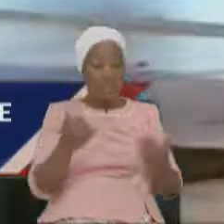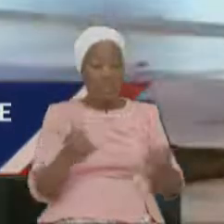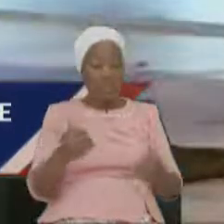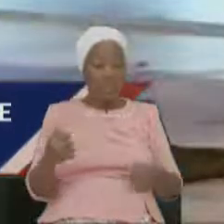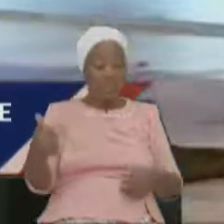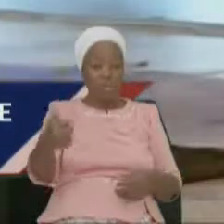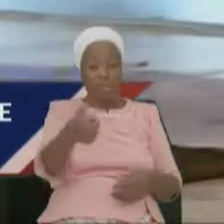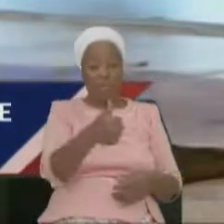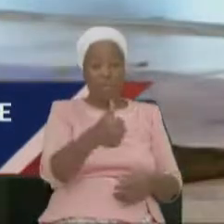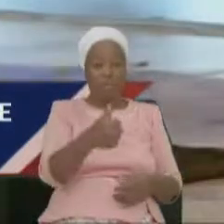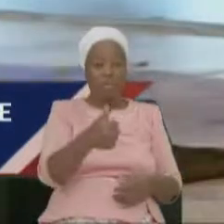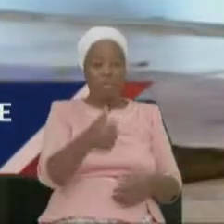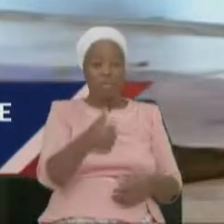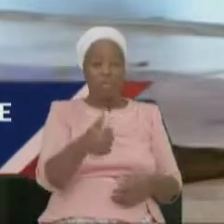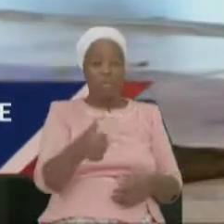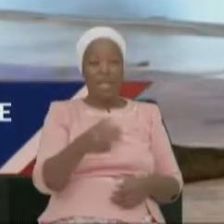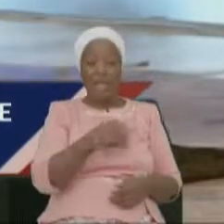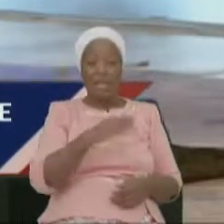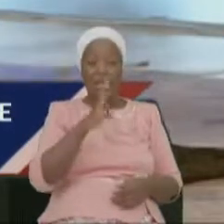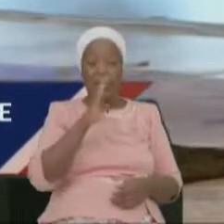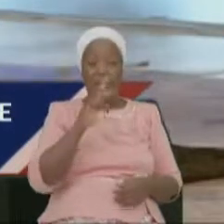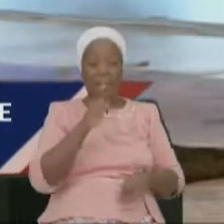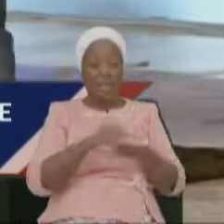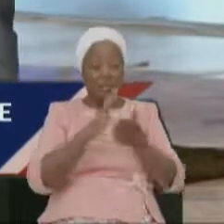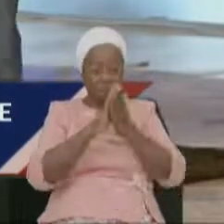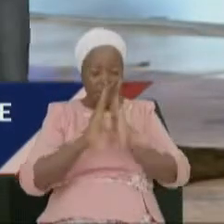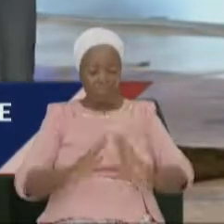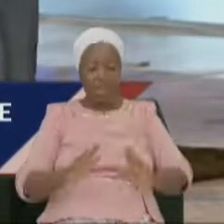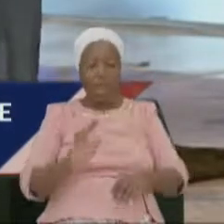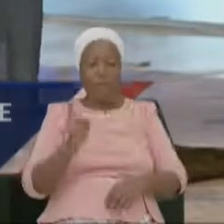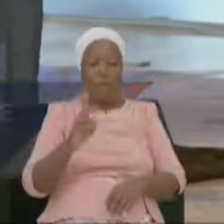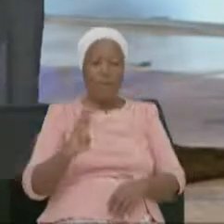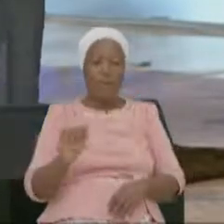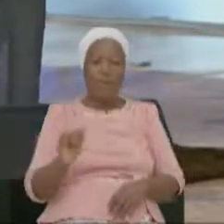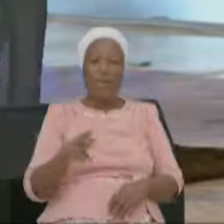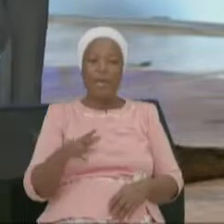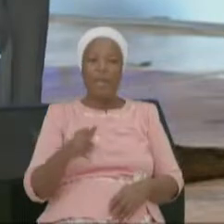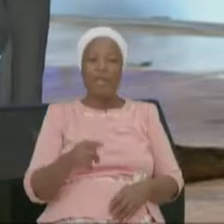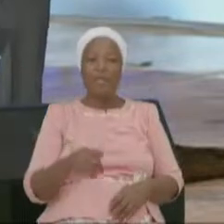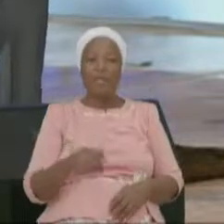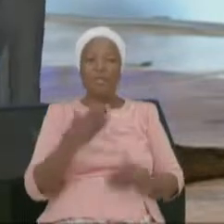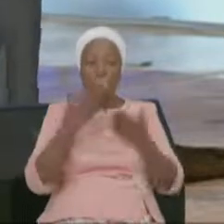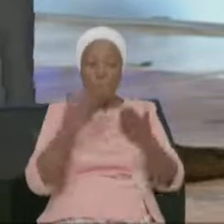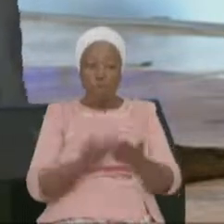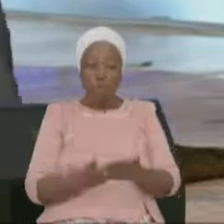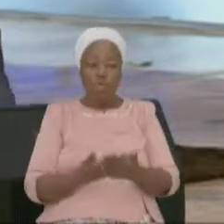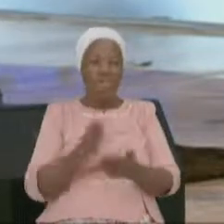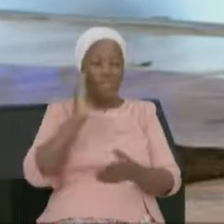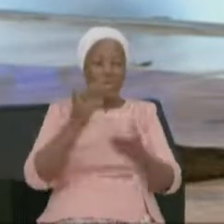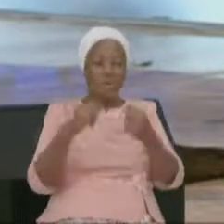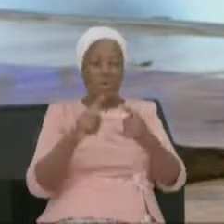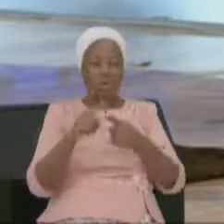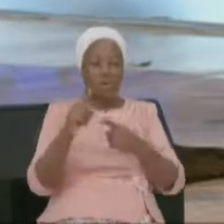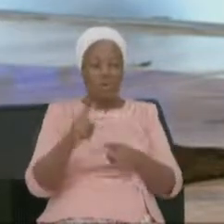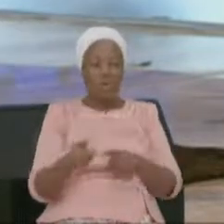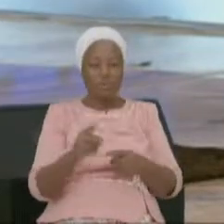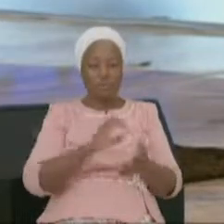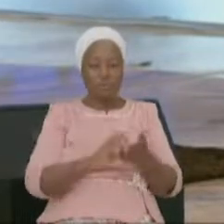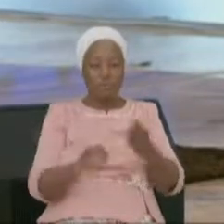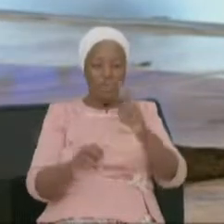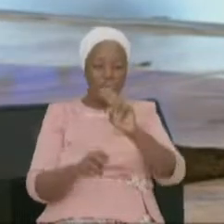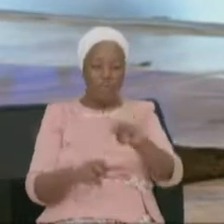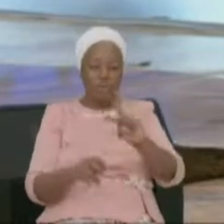be at peace, whereby good shall come unto thee. Verse